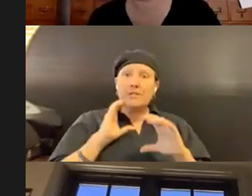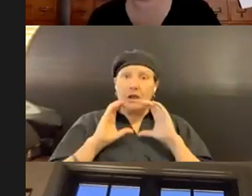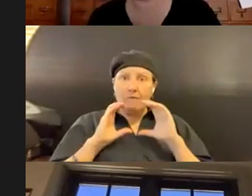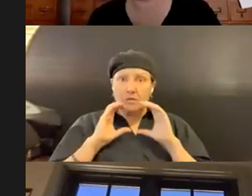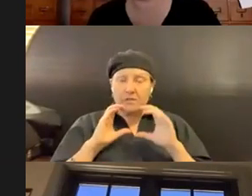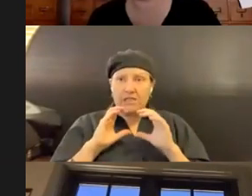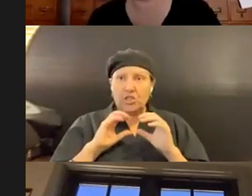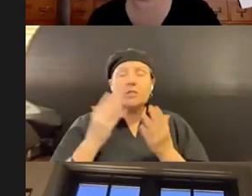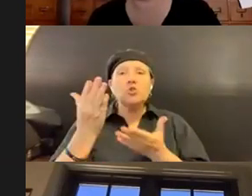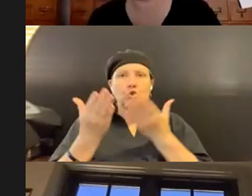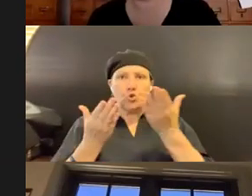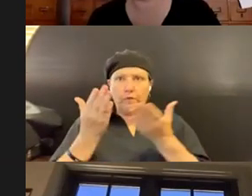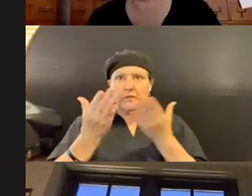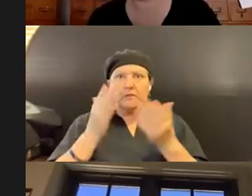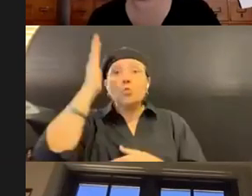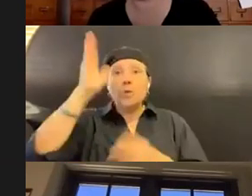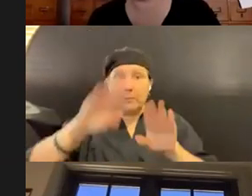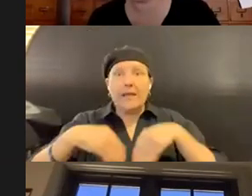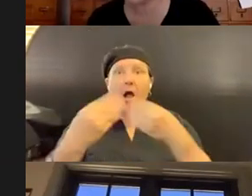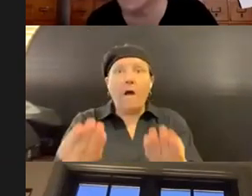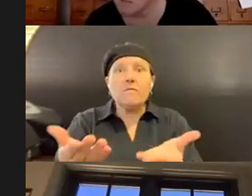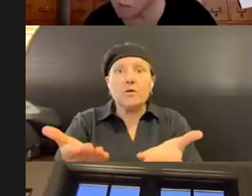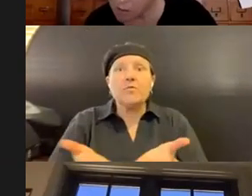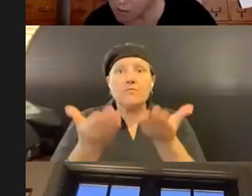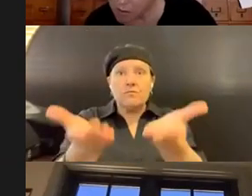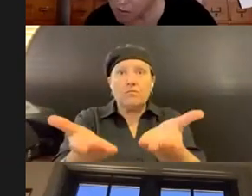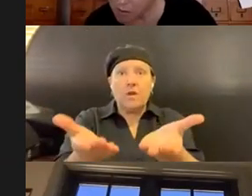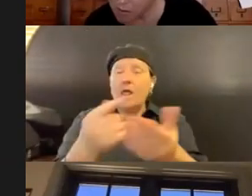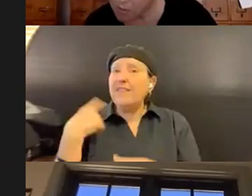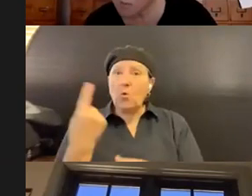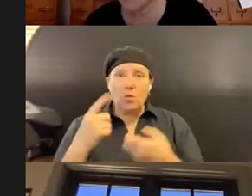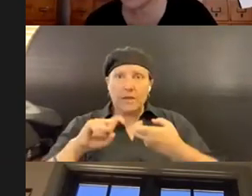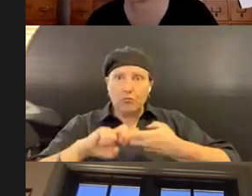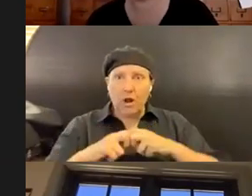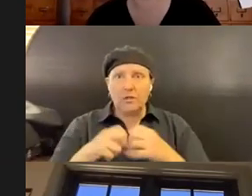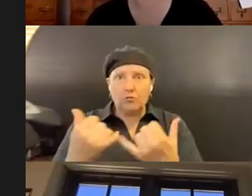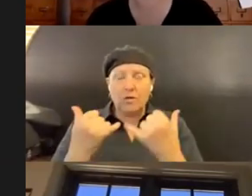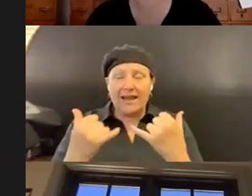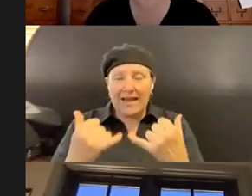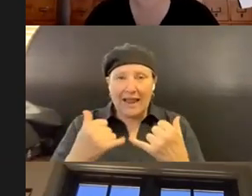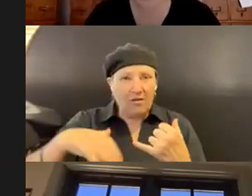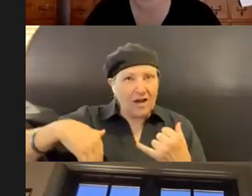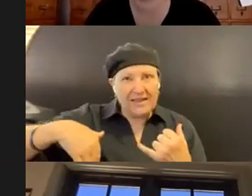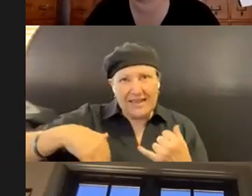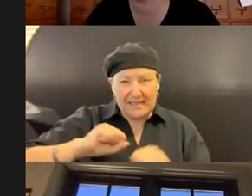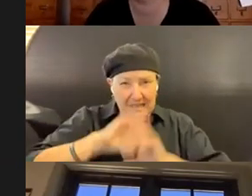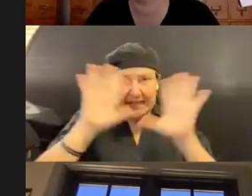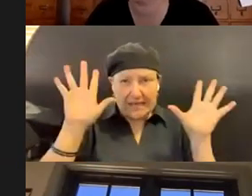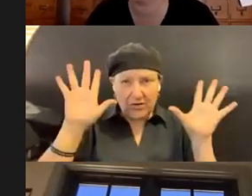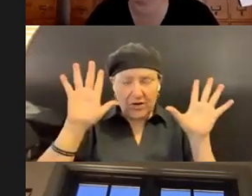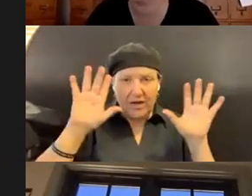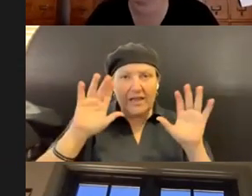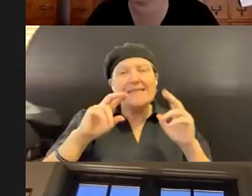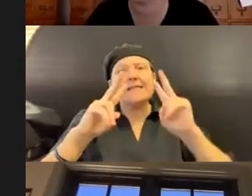be offered. The only issue that we're having right now, and that we don't have a lot of clarity on, is